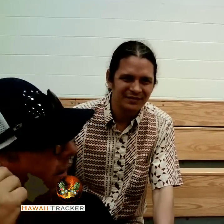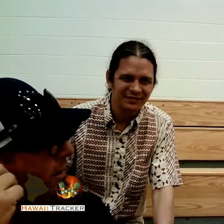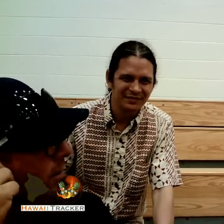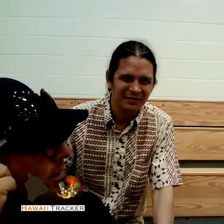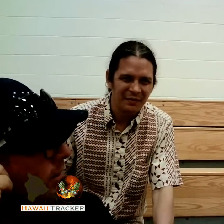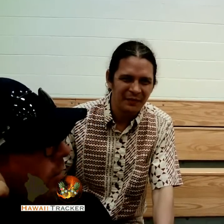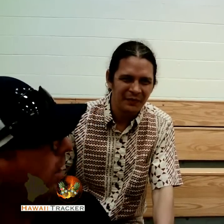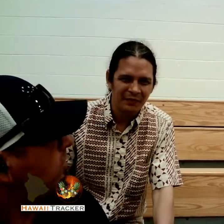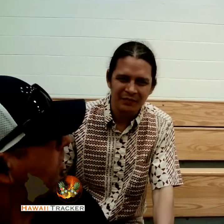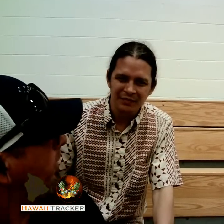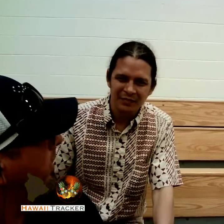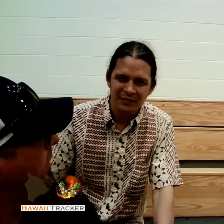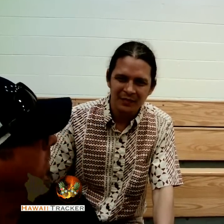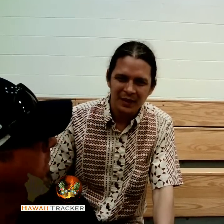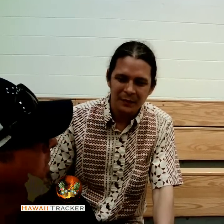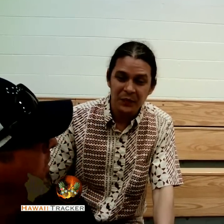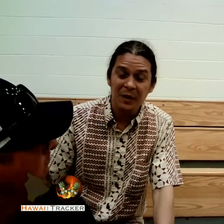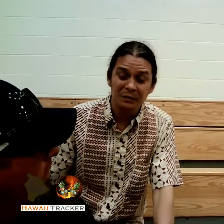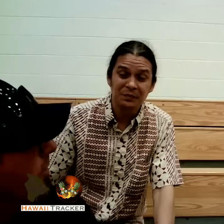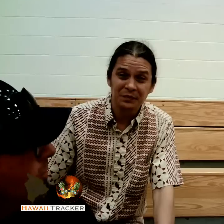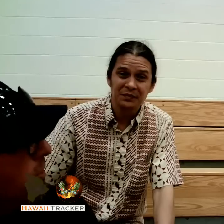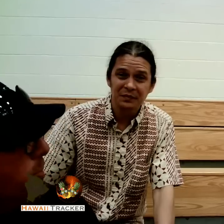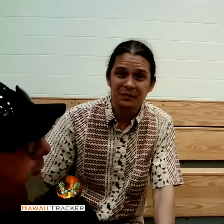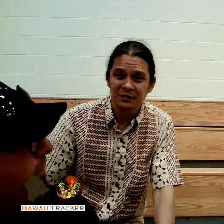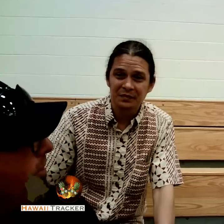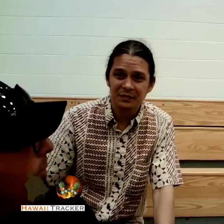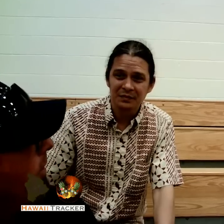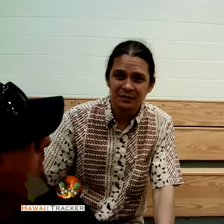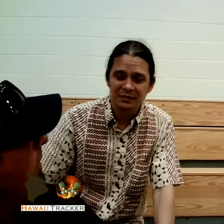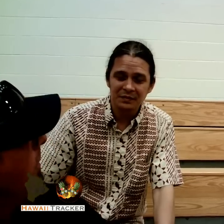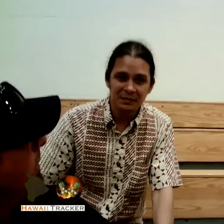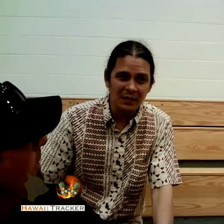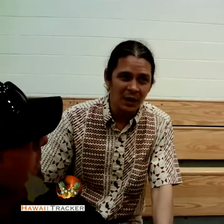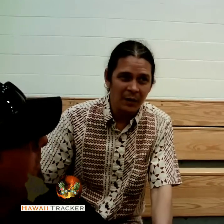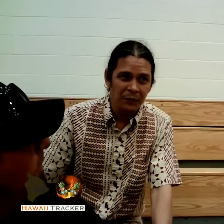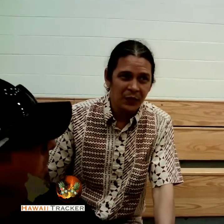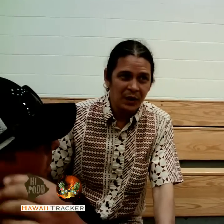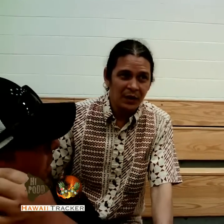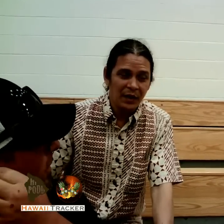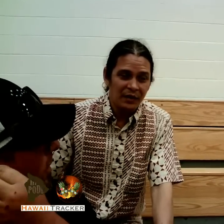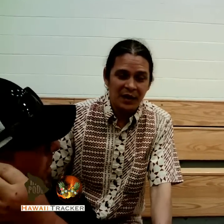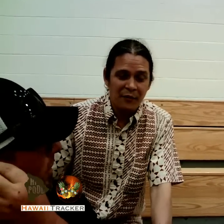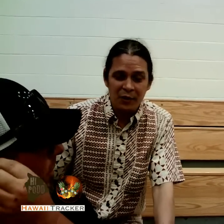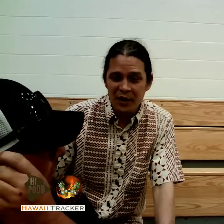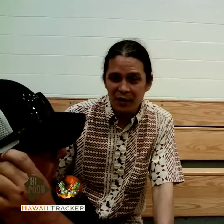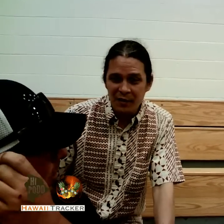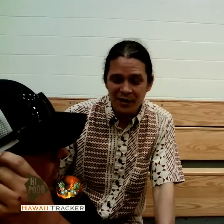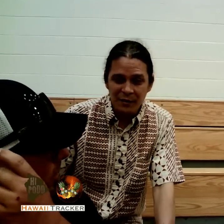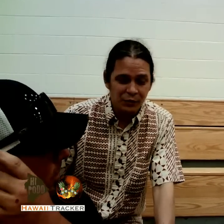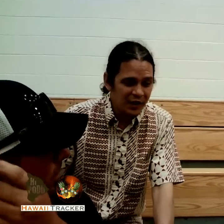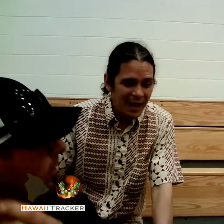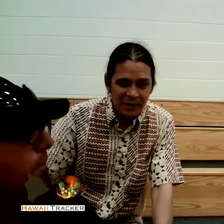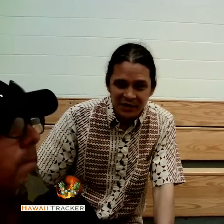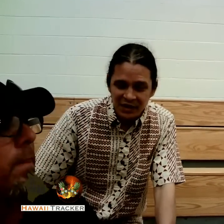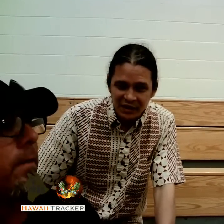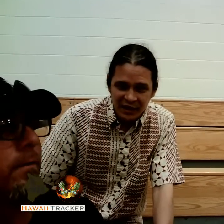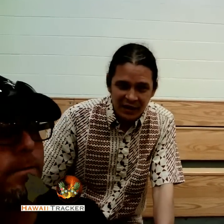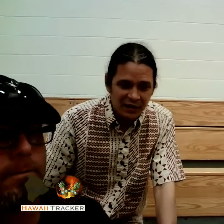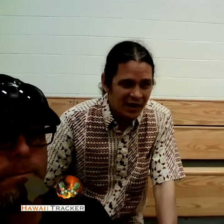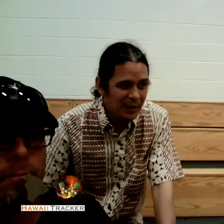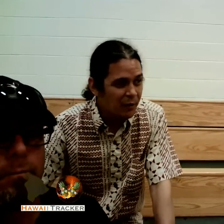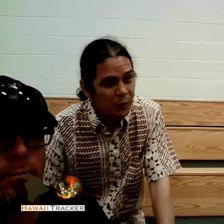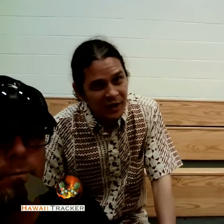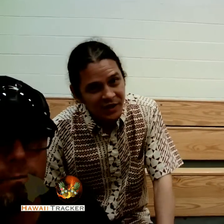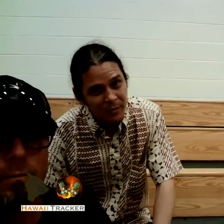Okay. Well, that was a good meeting. What'd you pick up from it? They covered a lot of ground. I was really happy to see that